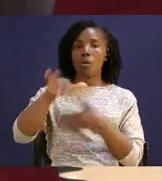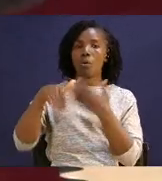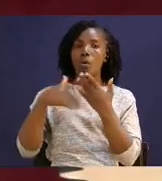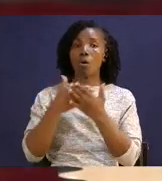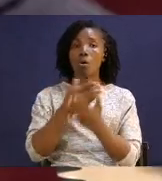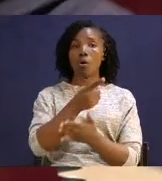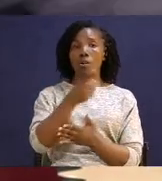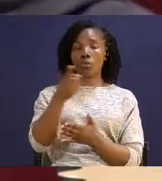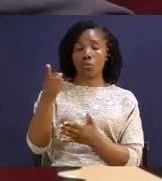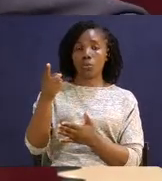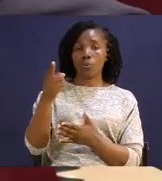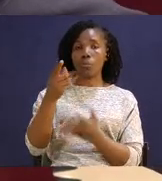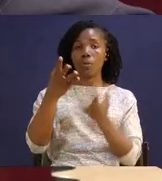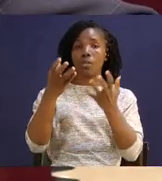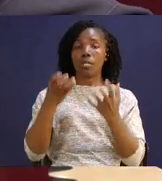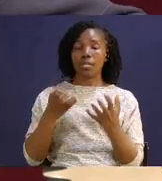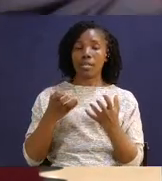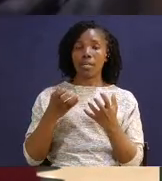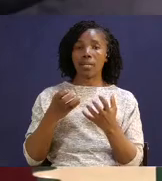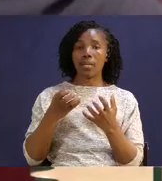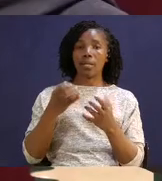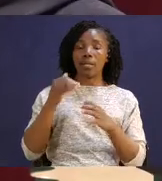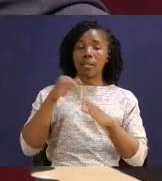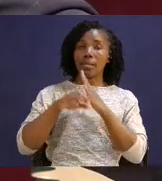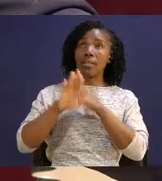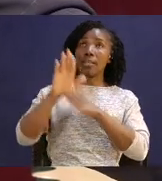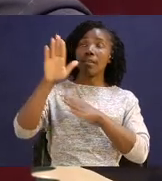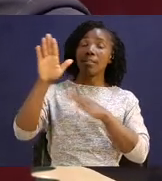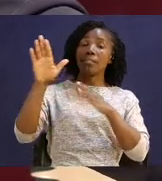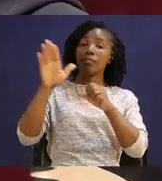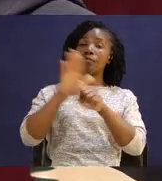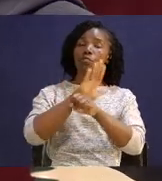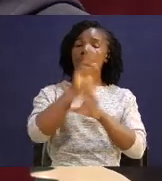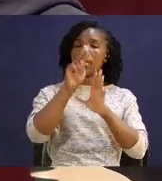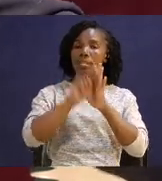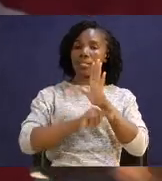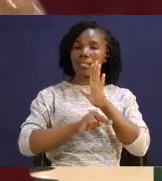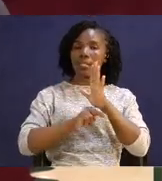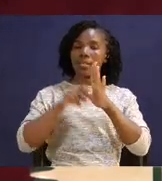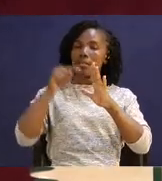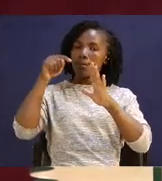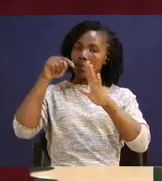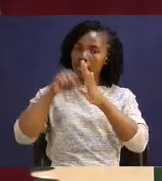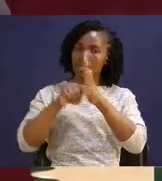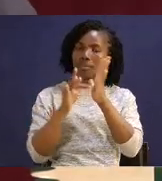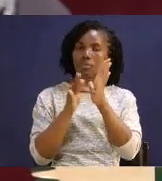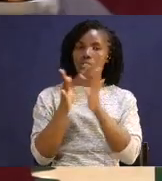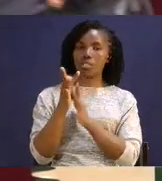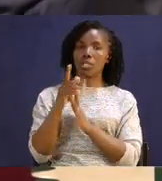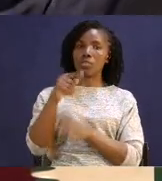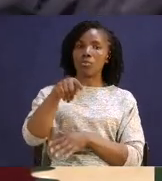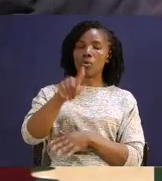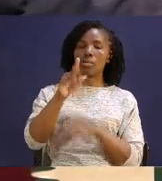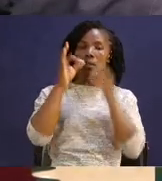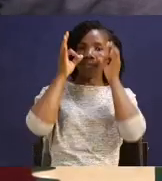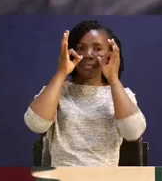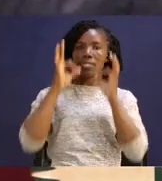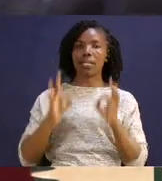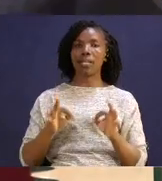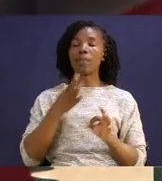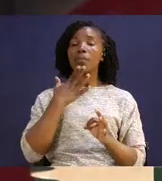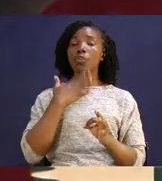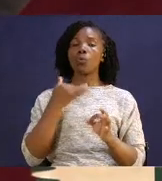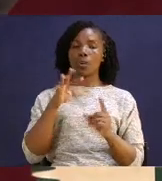need of his fullness, it is in there. It is up to you to decide what you want to